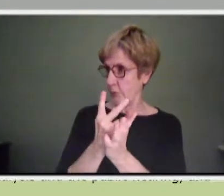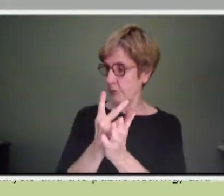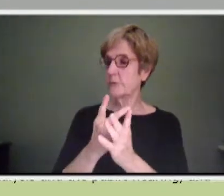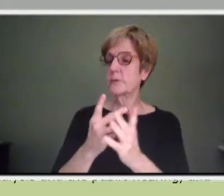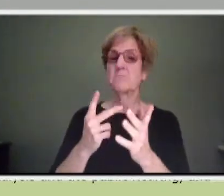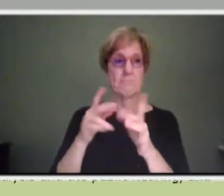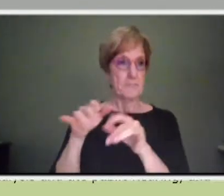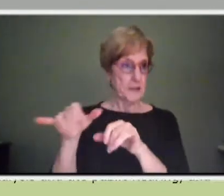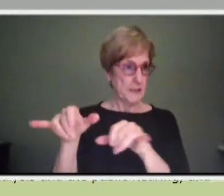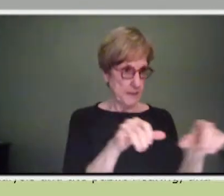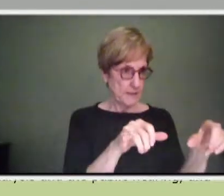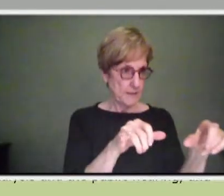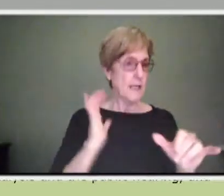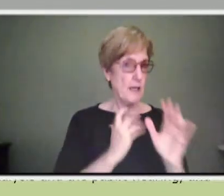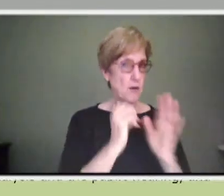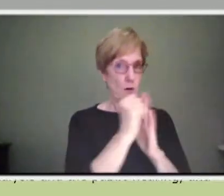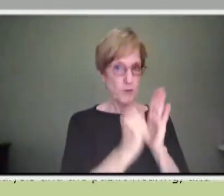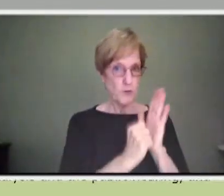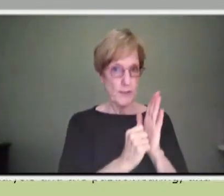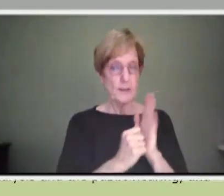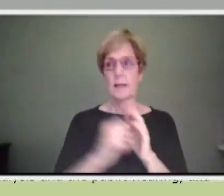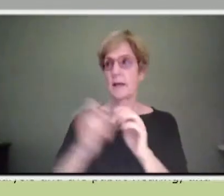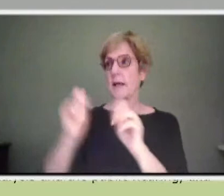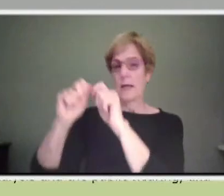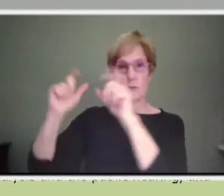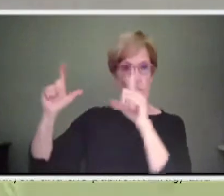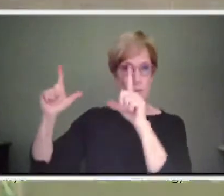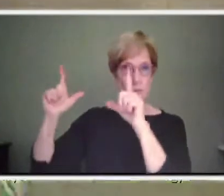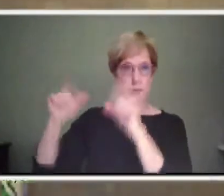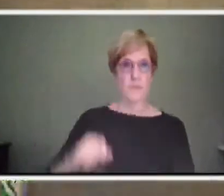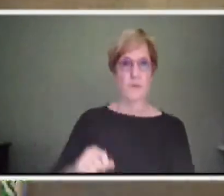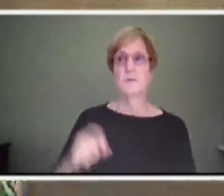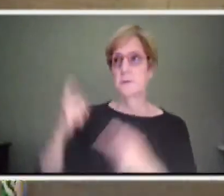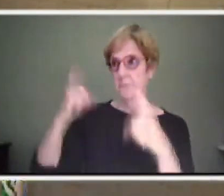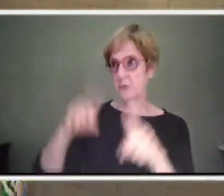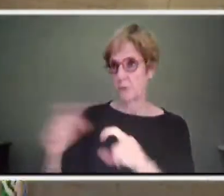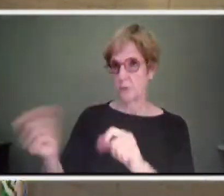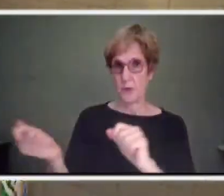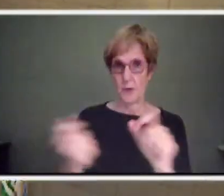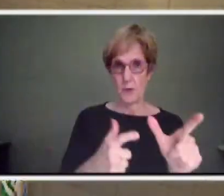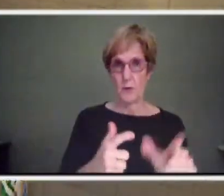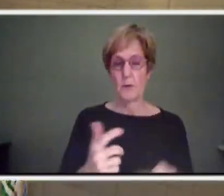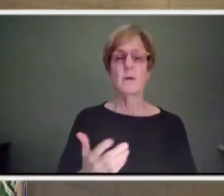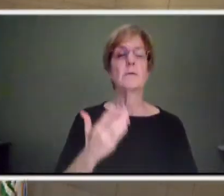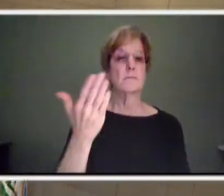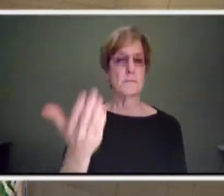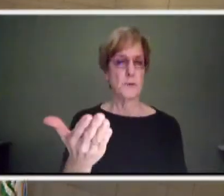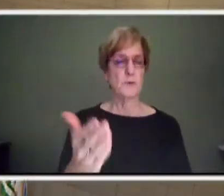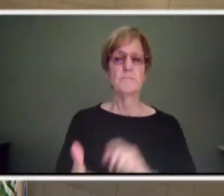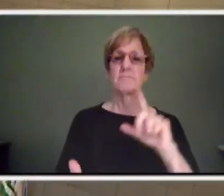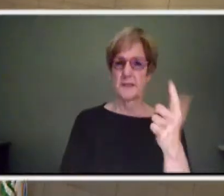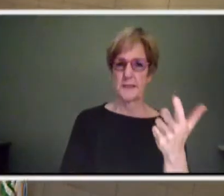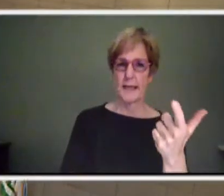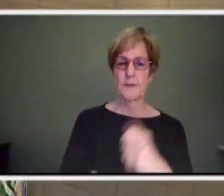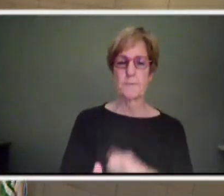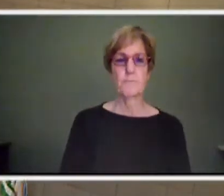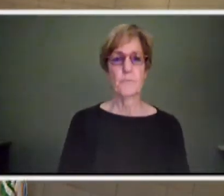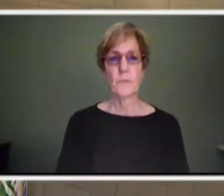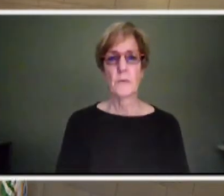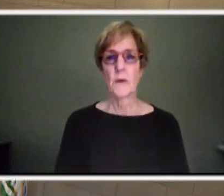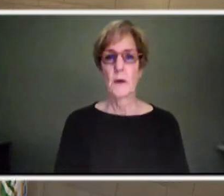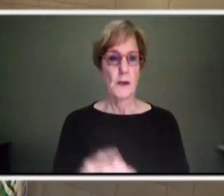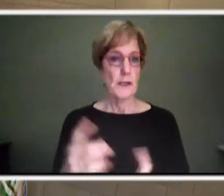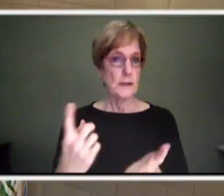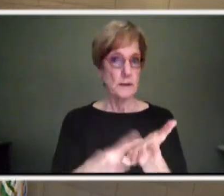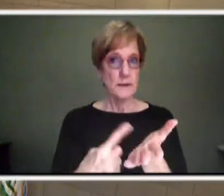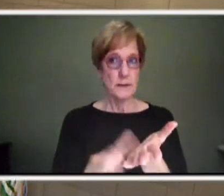as it appears in our agendas and on the screen as the council's own? So moved. Second. Is there any discussion on